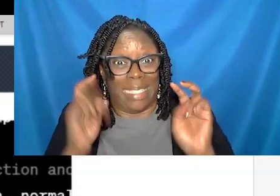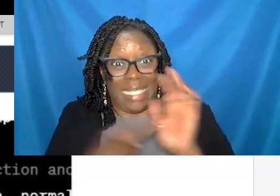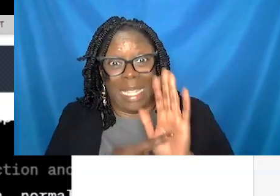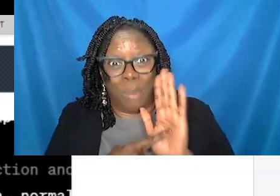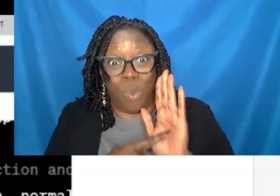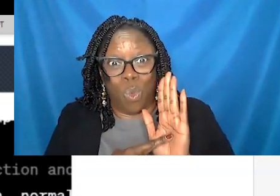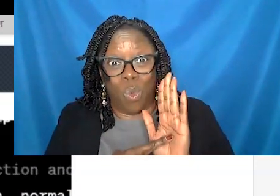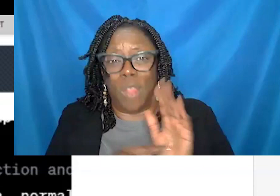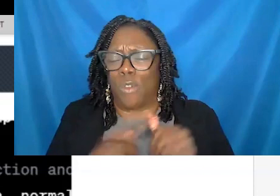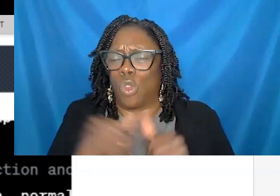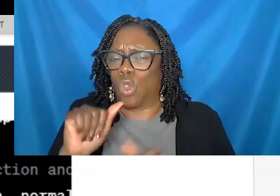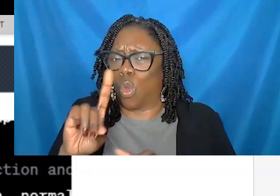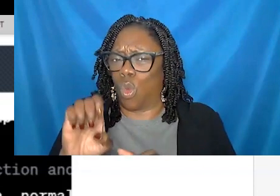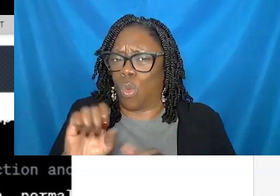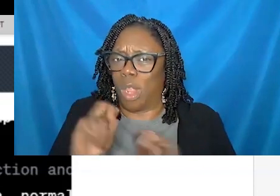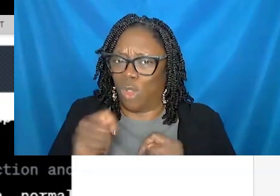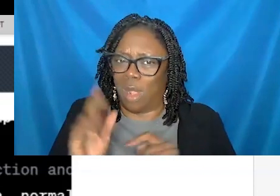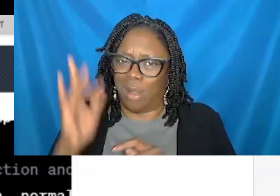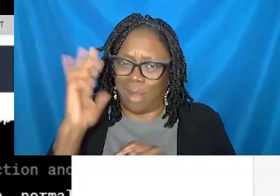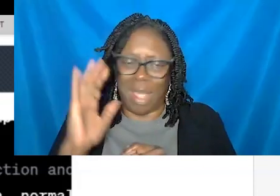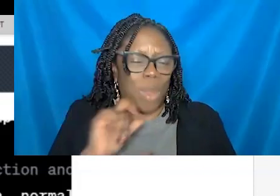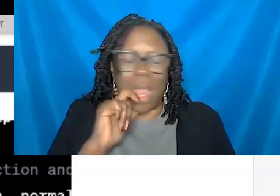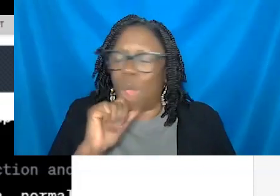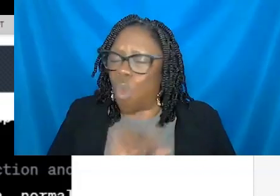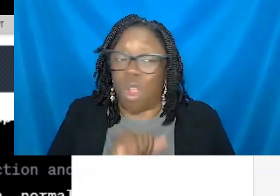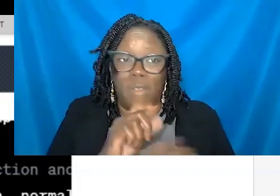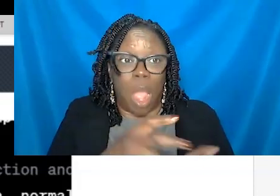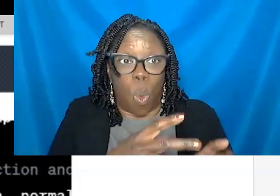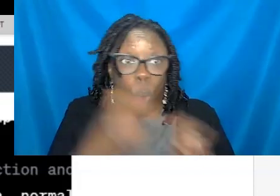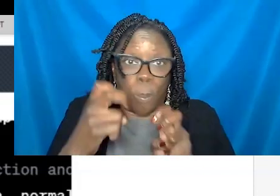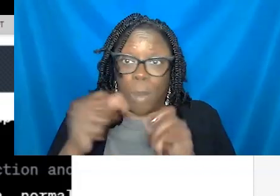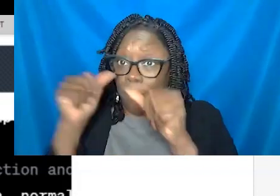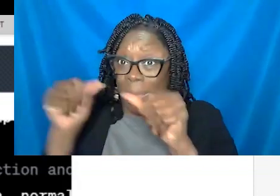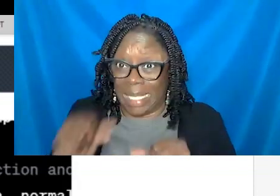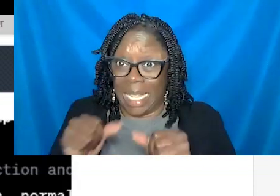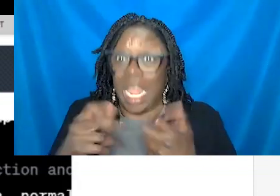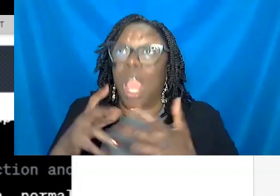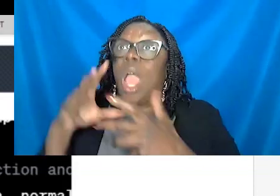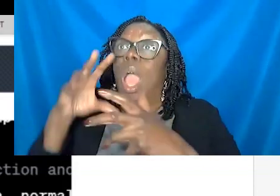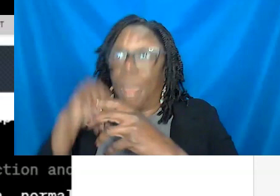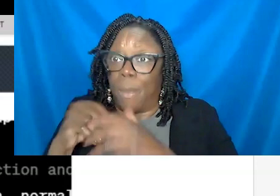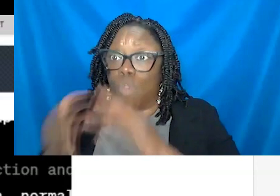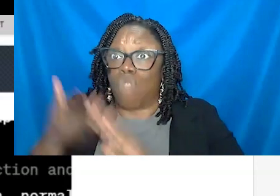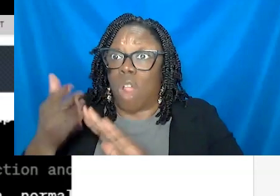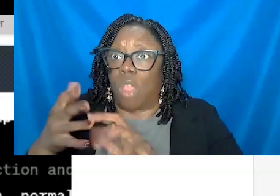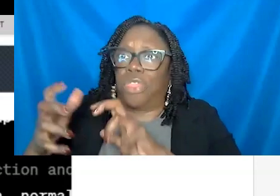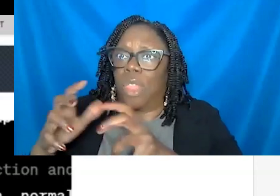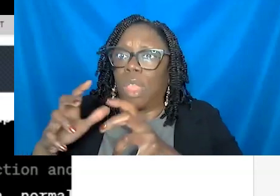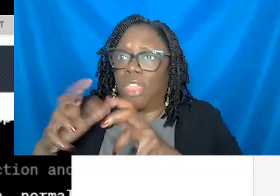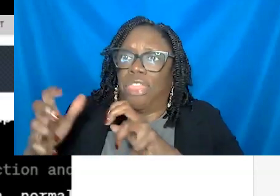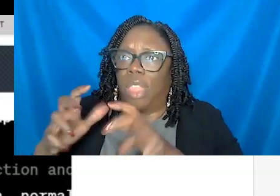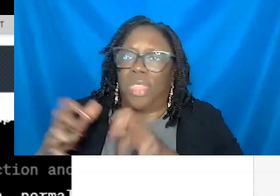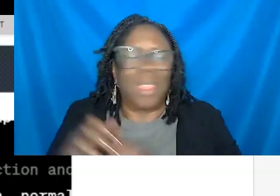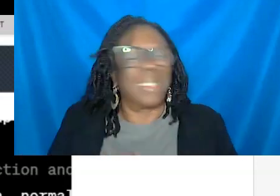when I first actually did this, it would not have worked had I just simply copied and pasted. And that's one way to